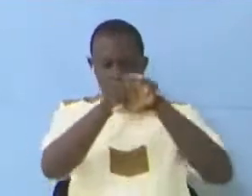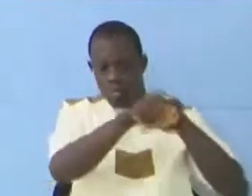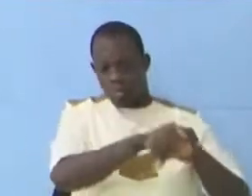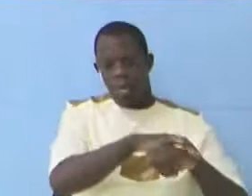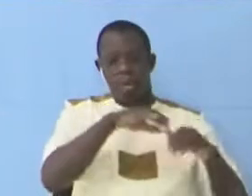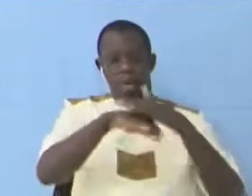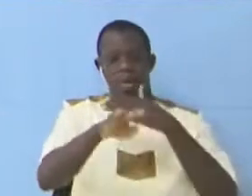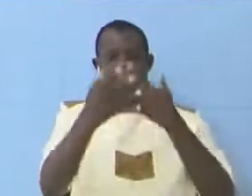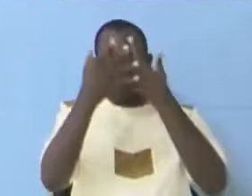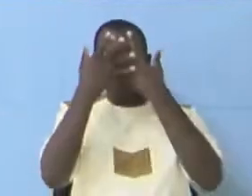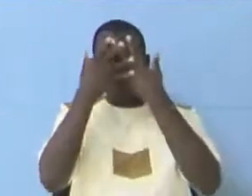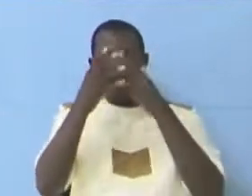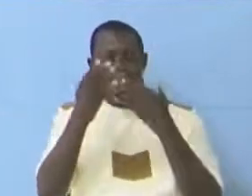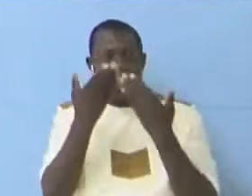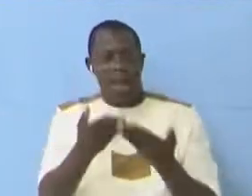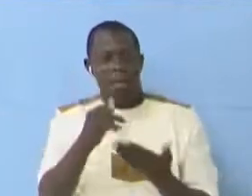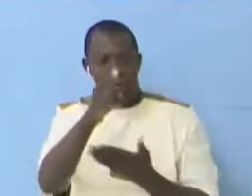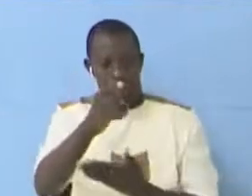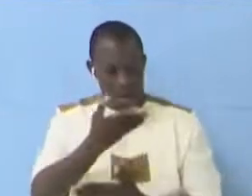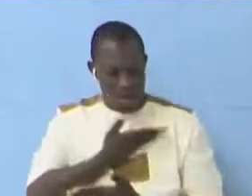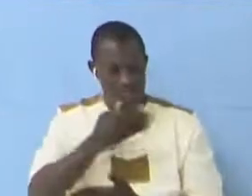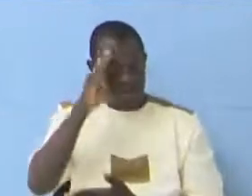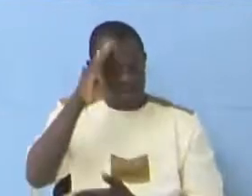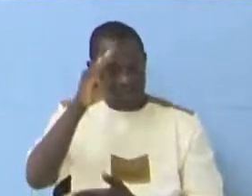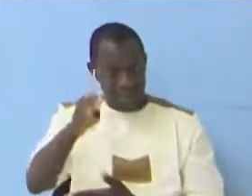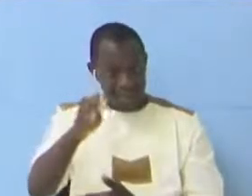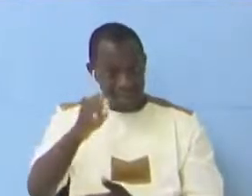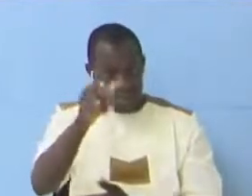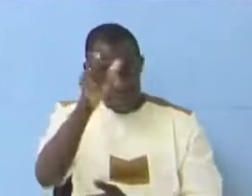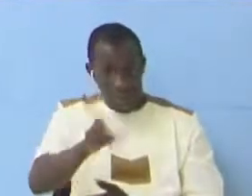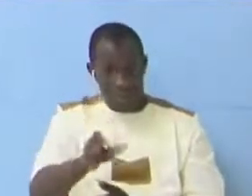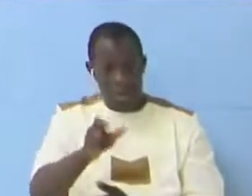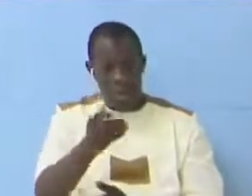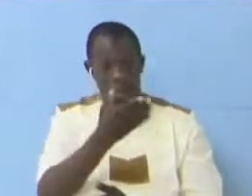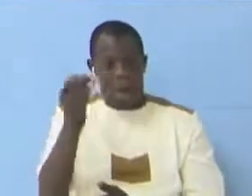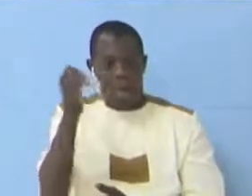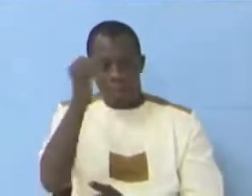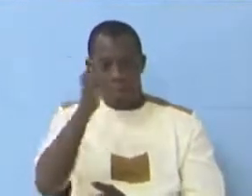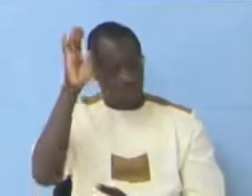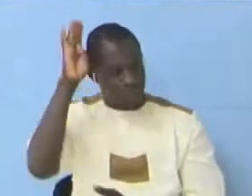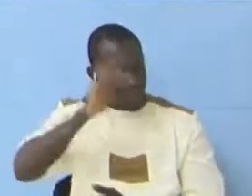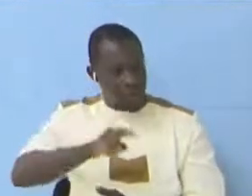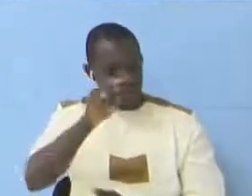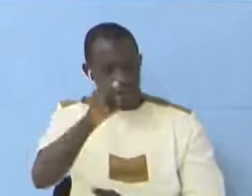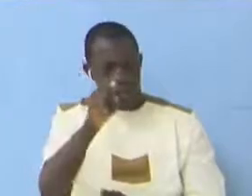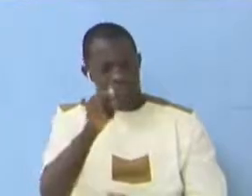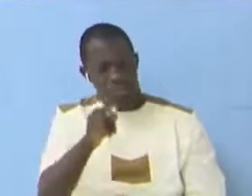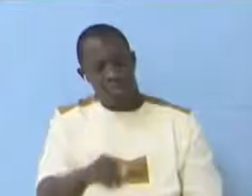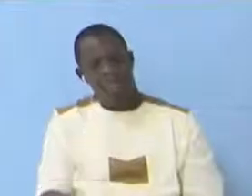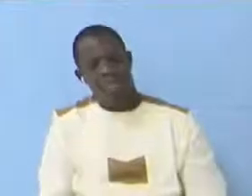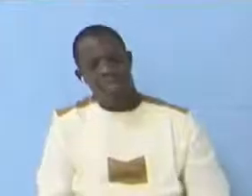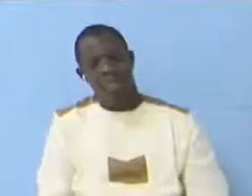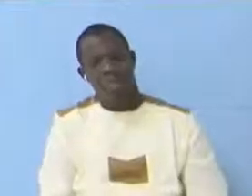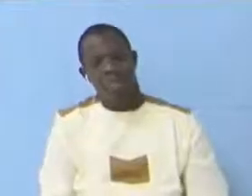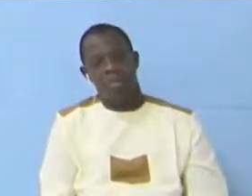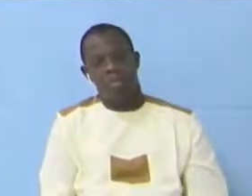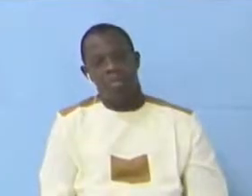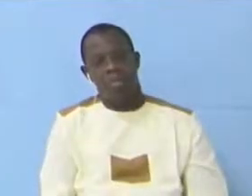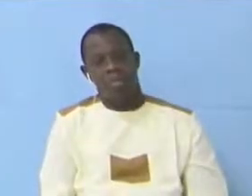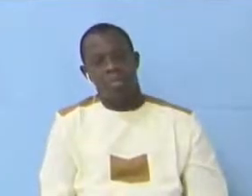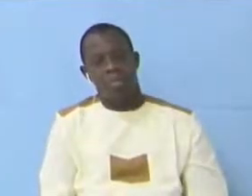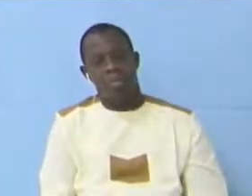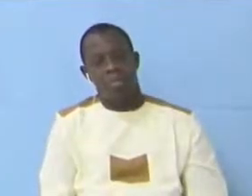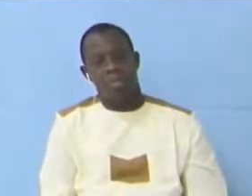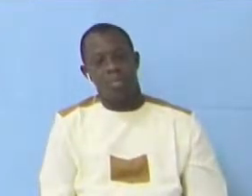you. yaa na sa yelleef jël la tëj la ci kaso bi te àndut ak benn luwaa ba pare nag ñu ne nag ngeen génn gërëmaat ko ci loolu. But